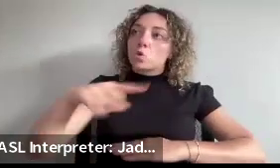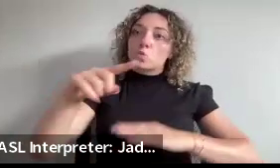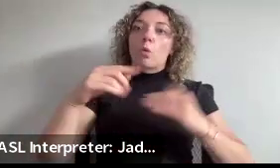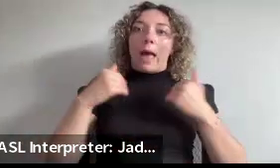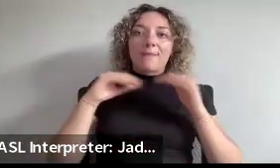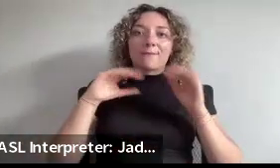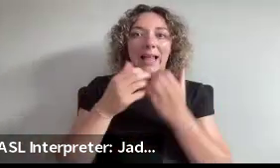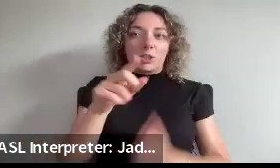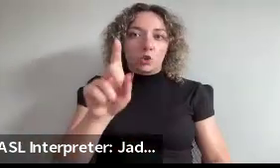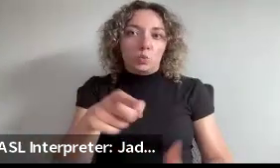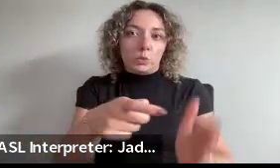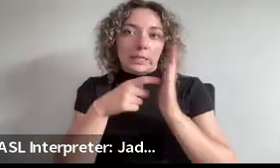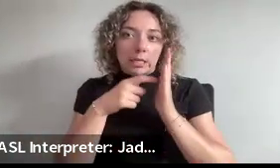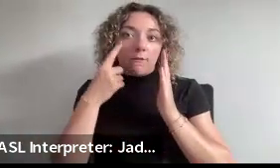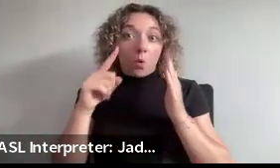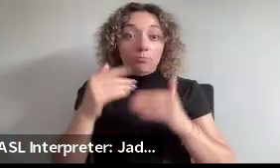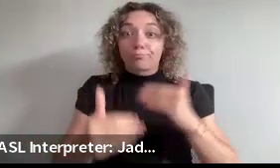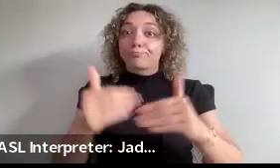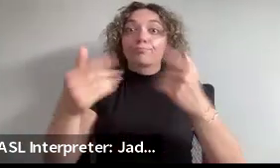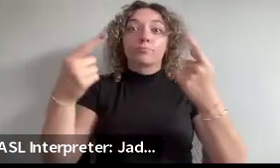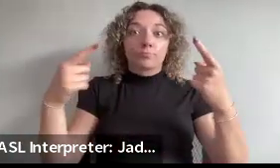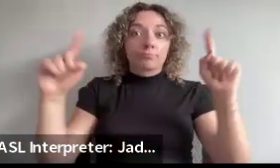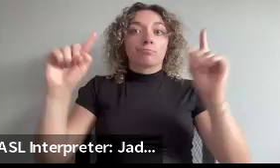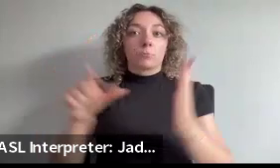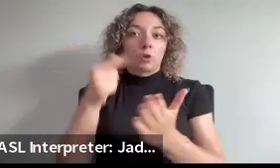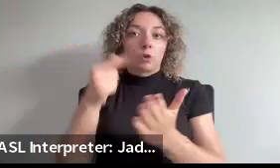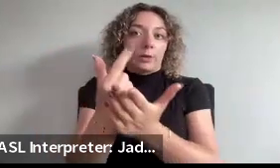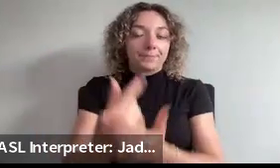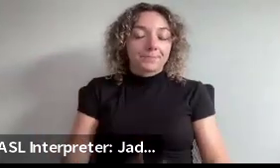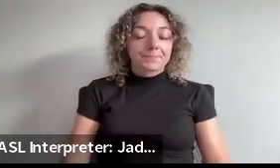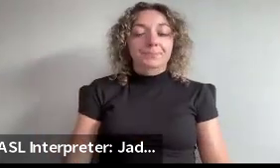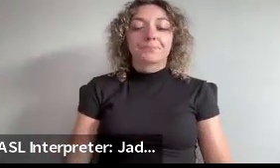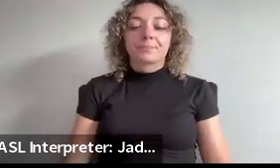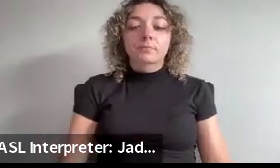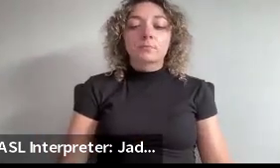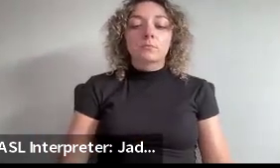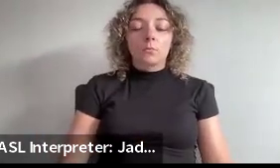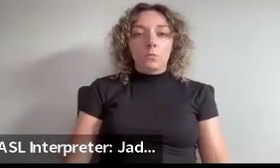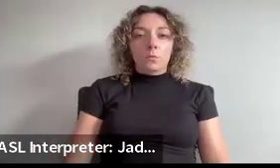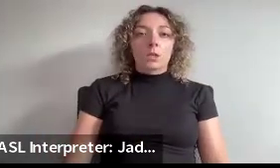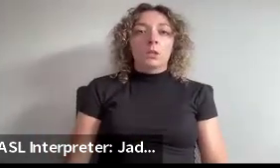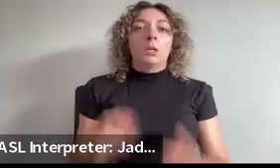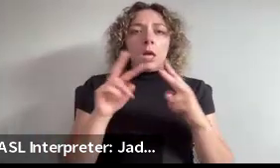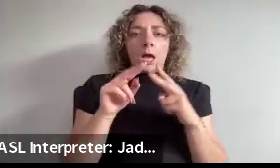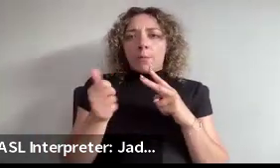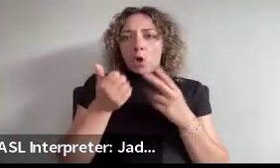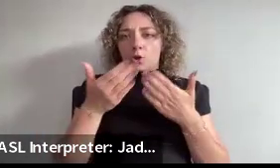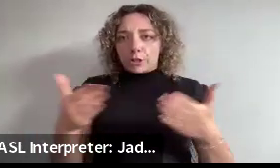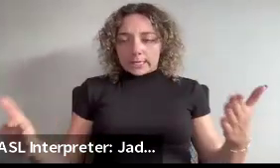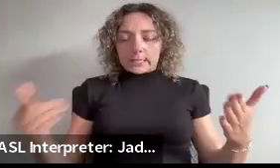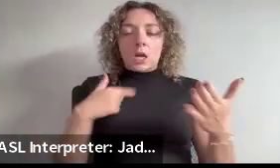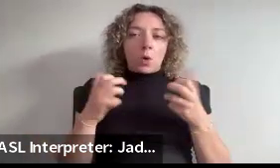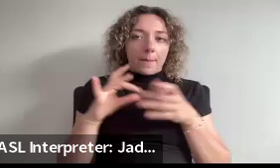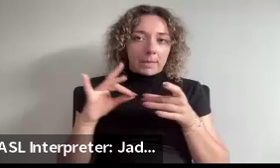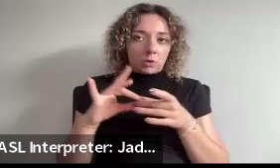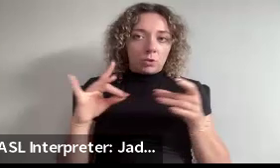need to progress and to graduate in a timely manner. Couple of other things that I want to mention